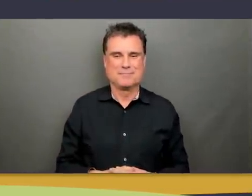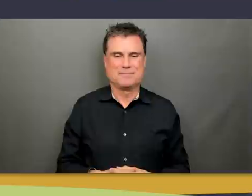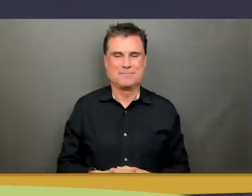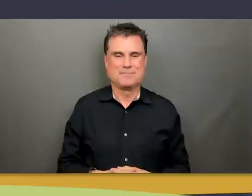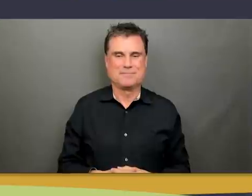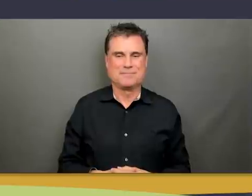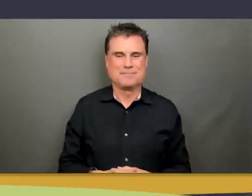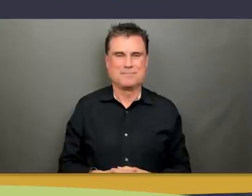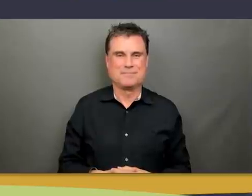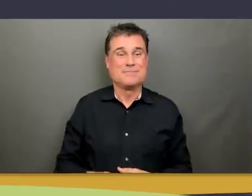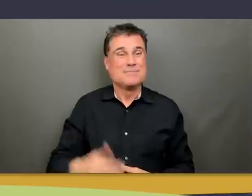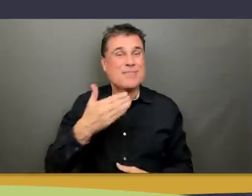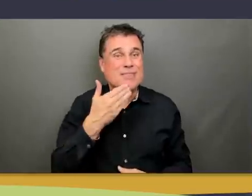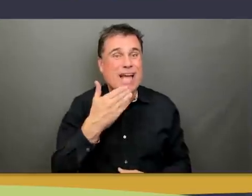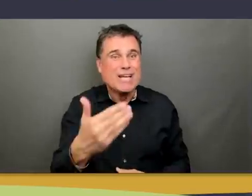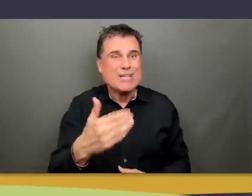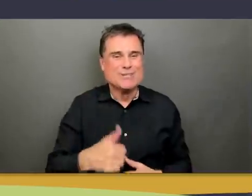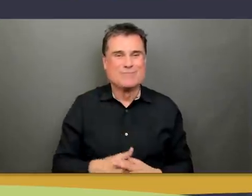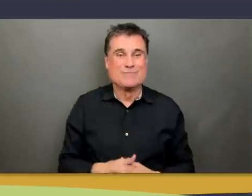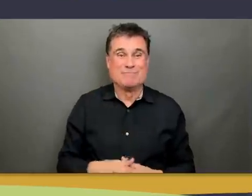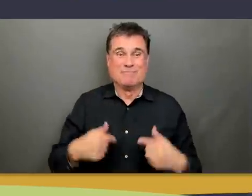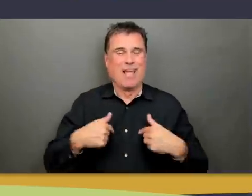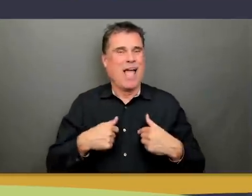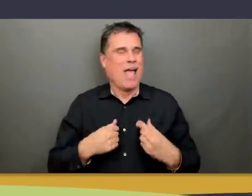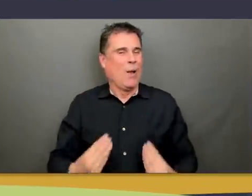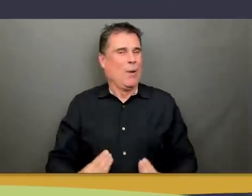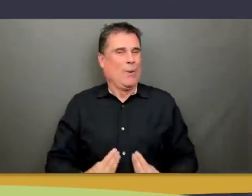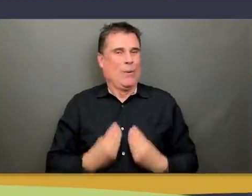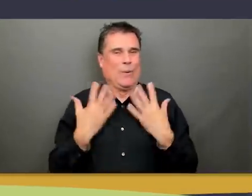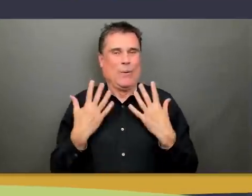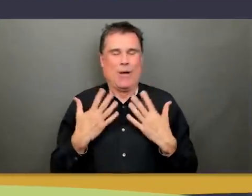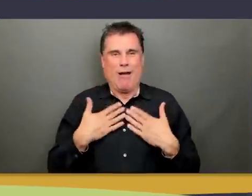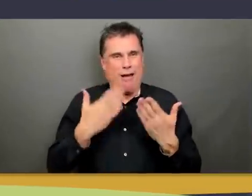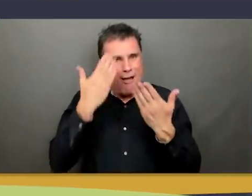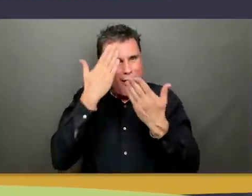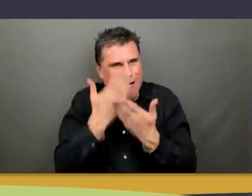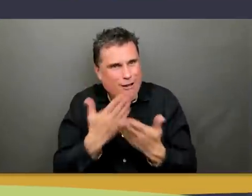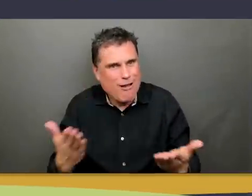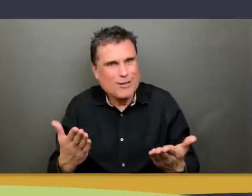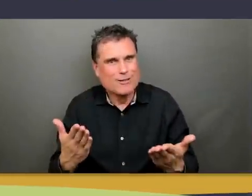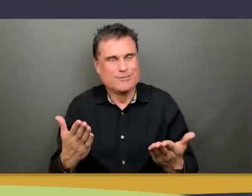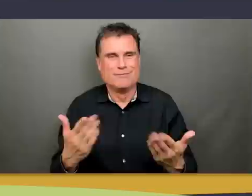I'm extremely honored to be here today, especially